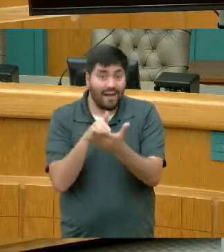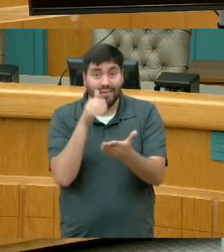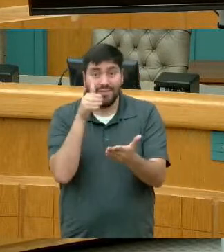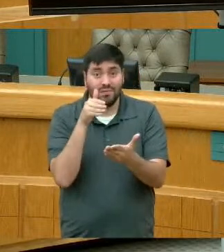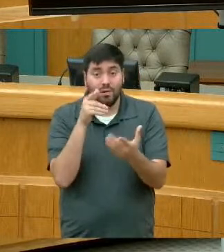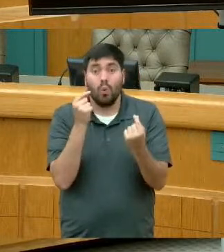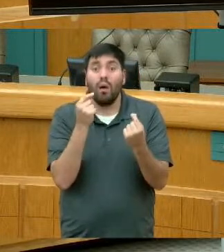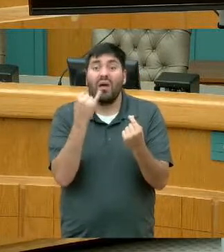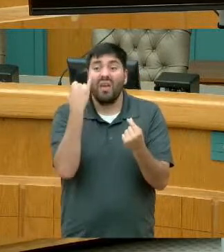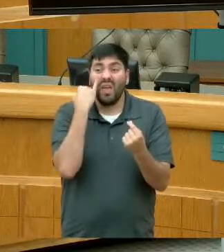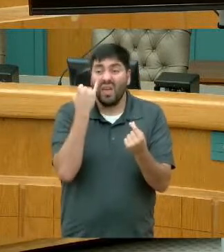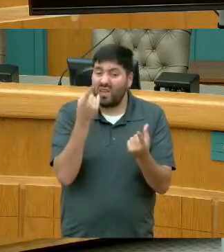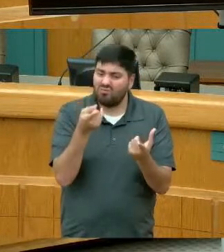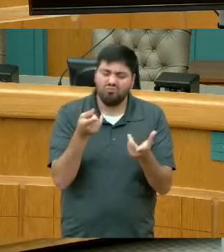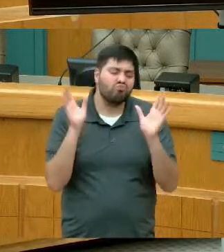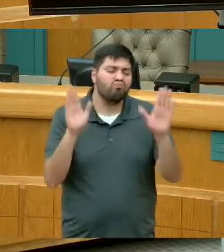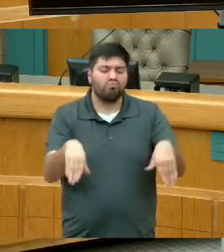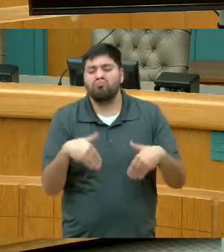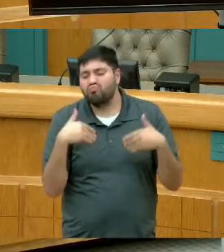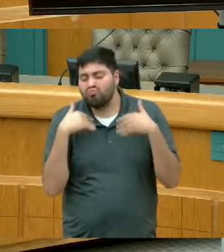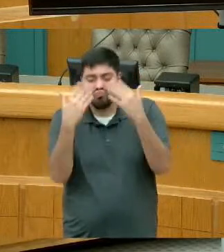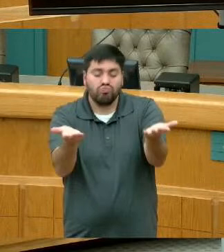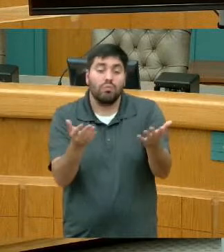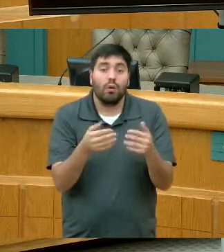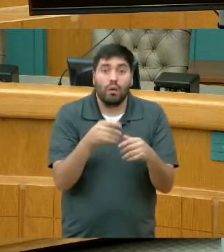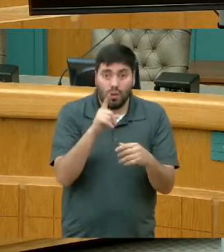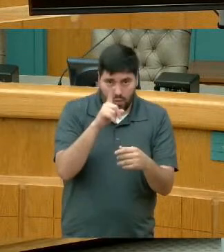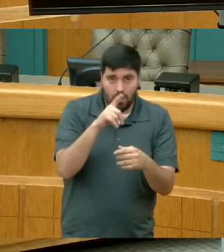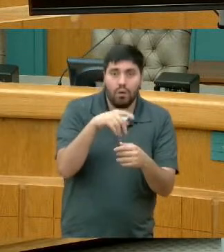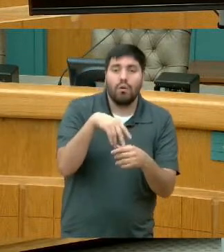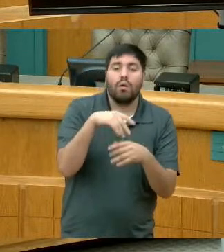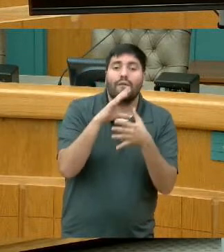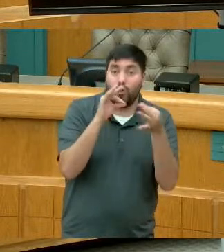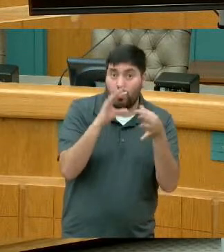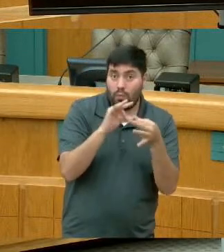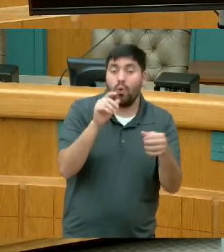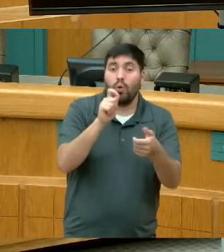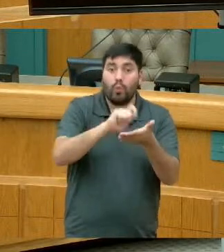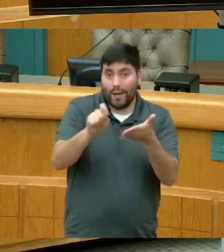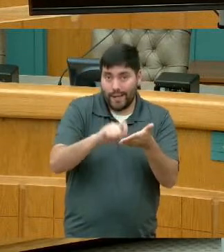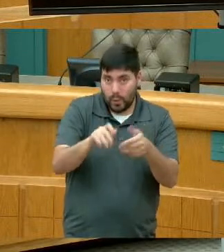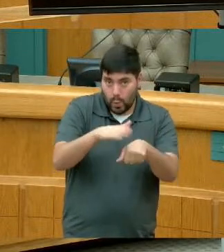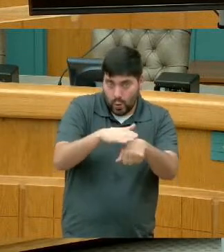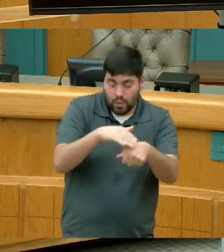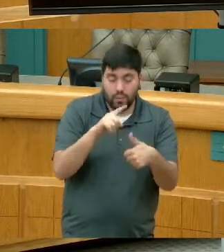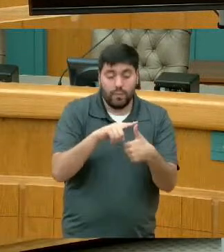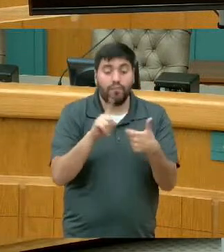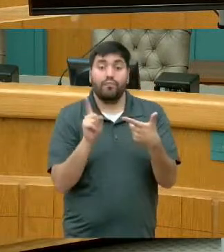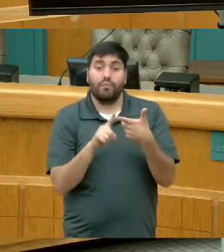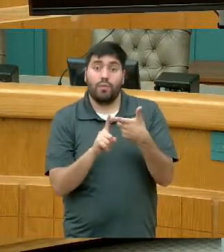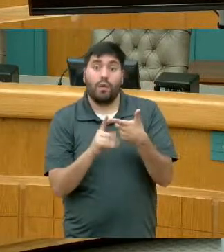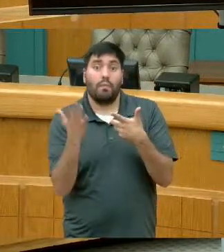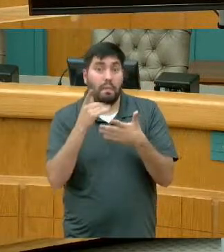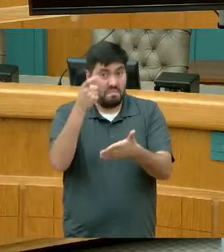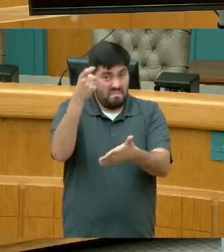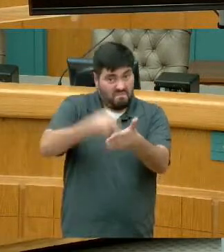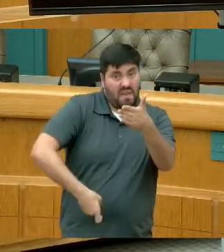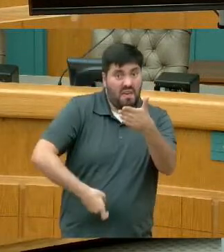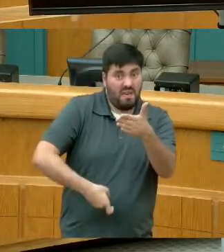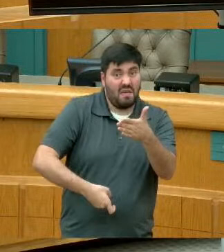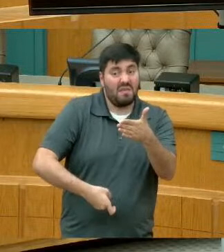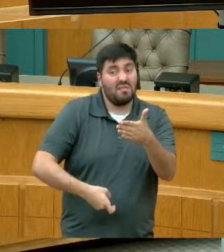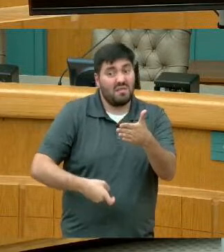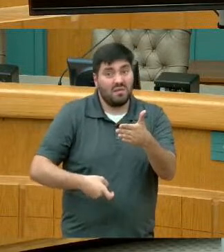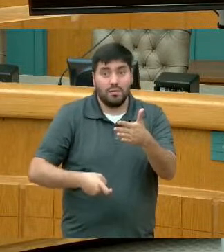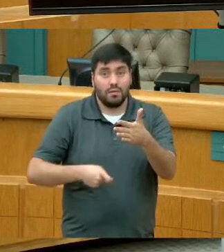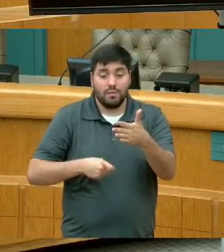a first-time violator will receive a verbal or a written warning. A second-time violator will receive a